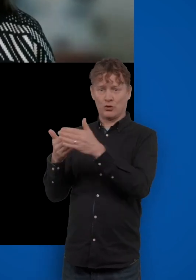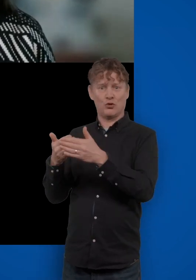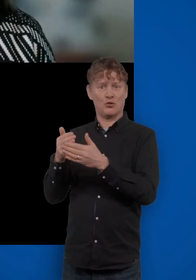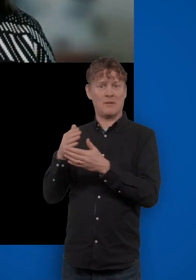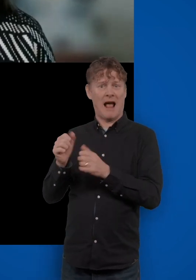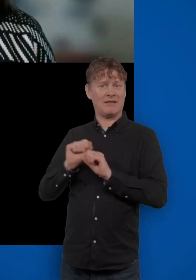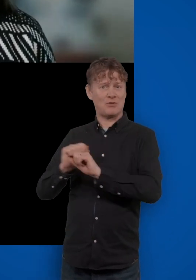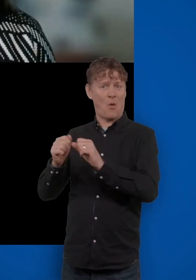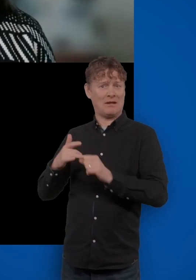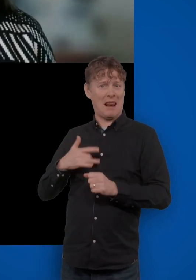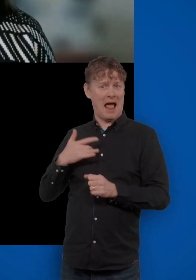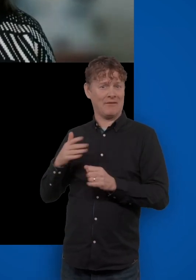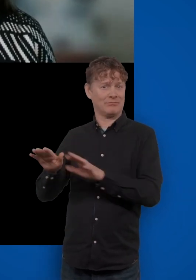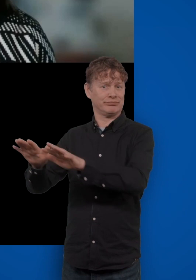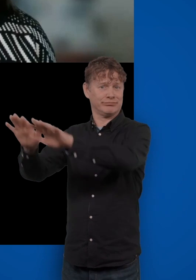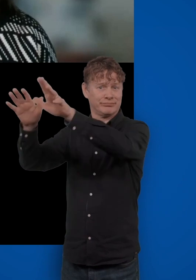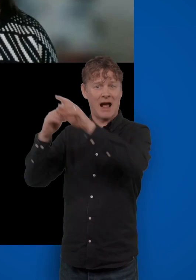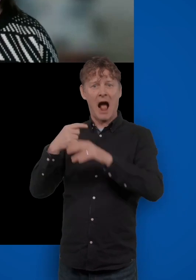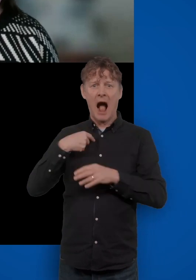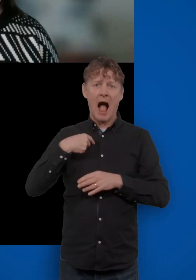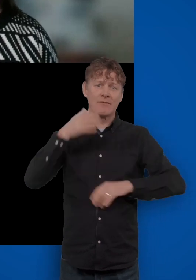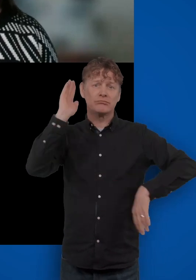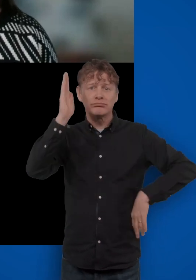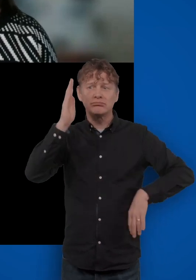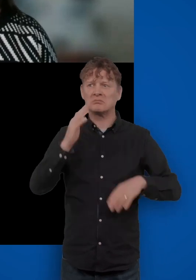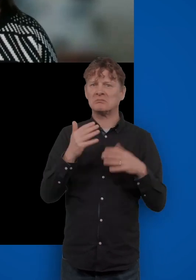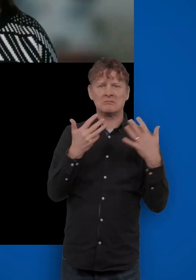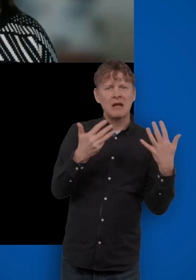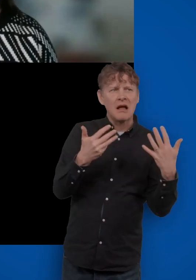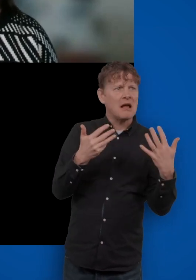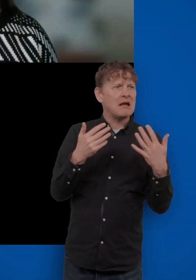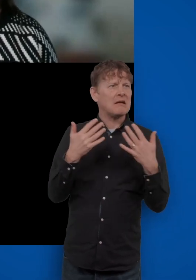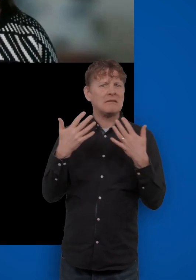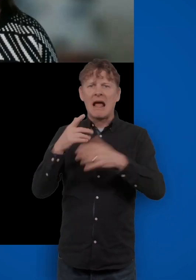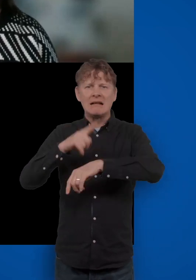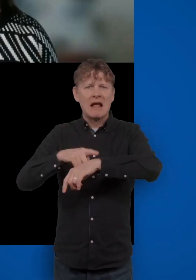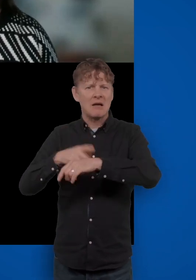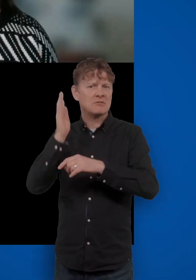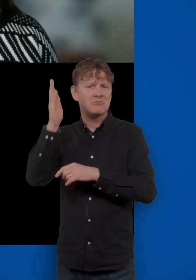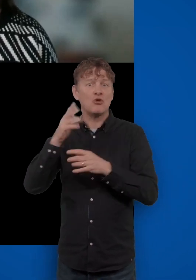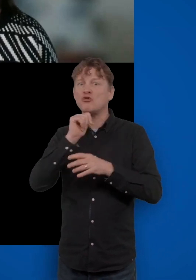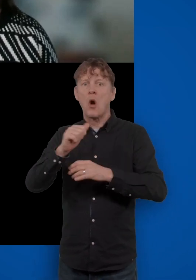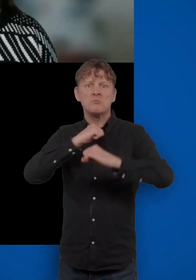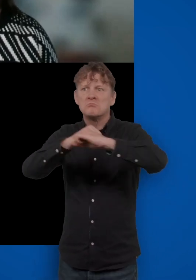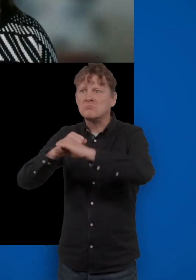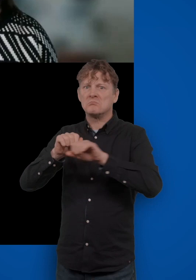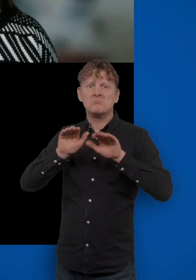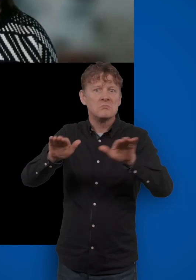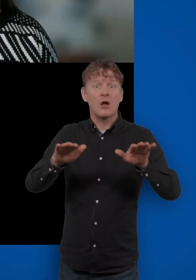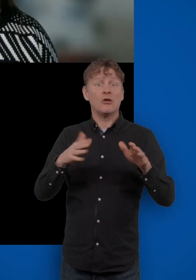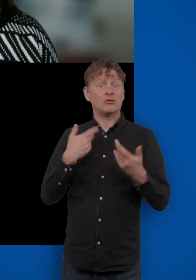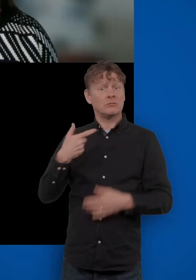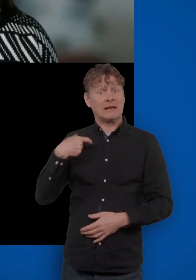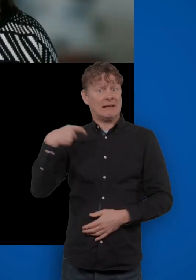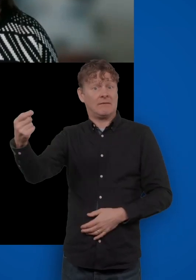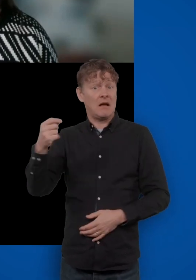its own. I think I've delivered it 9 or 10 times without ever trying to promote it in any way. So I've been invited to all kinds